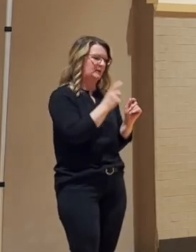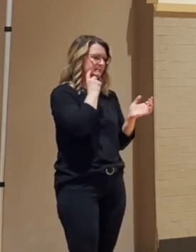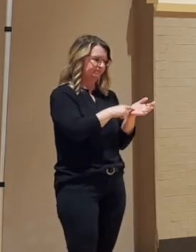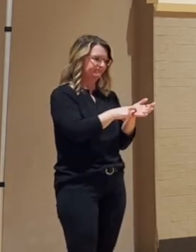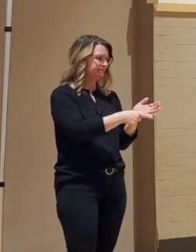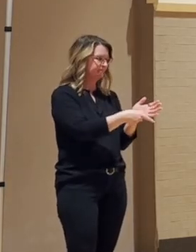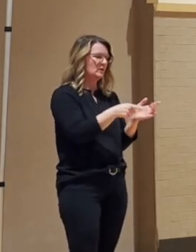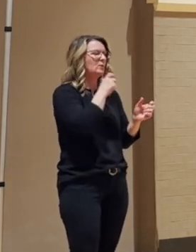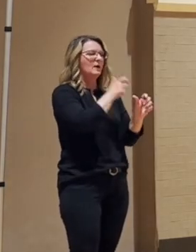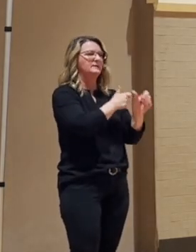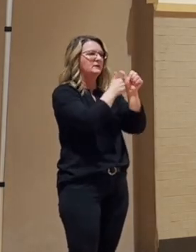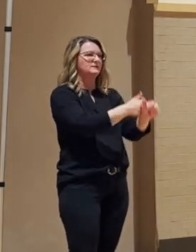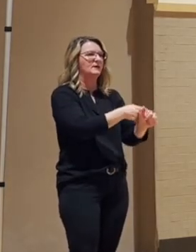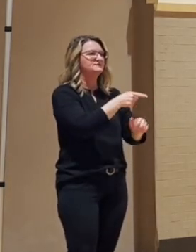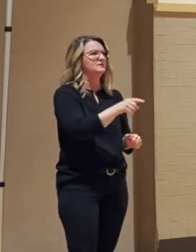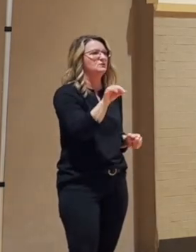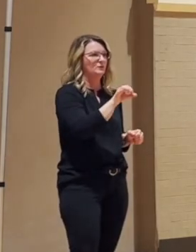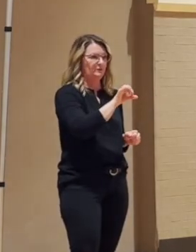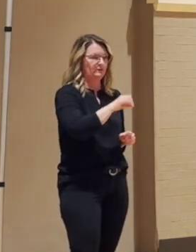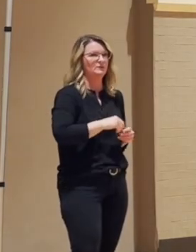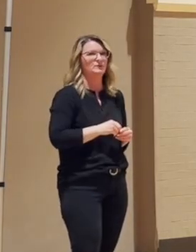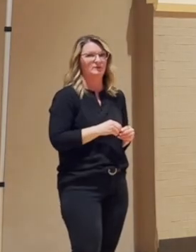those locations either. And so